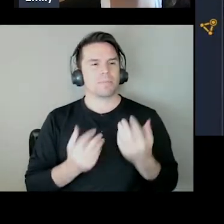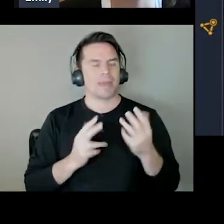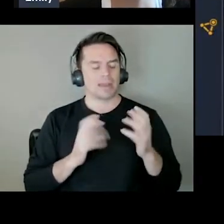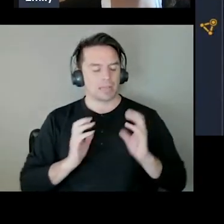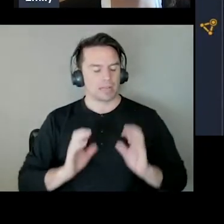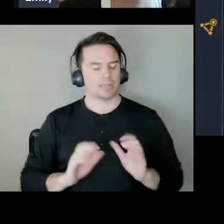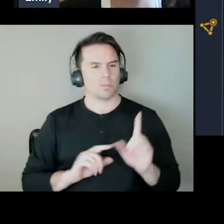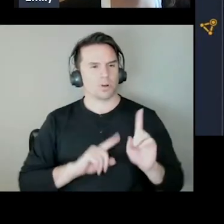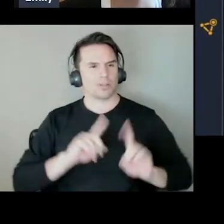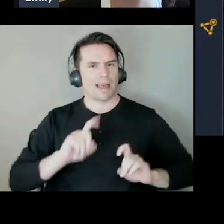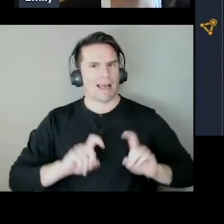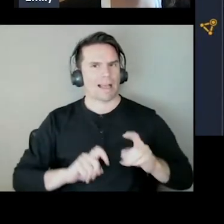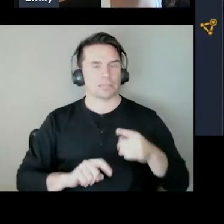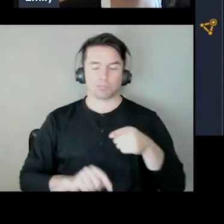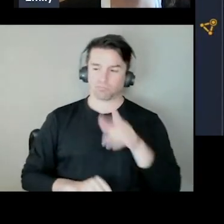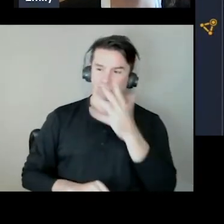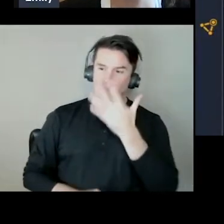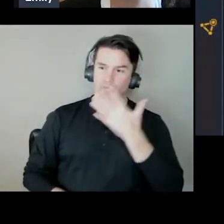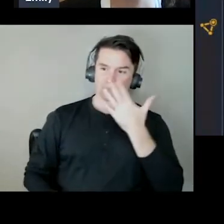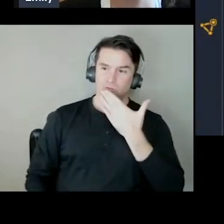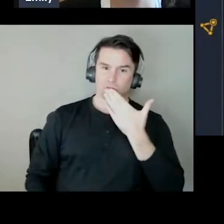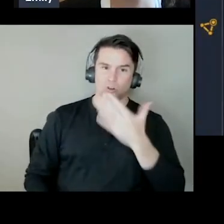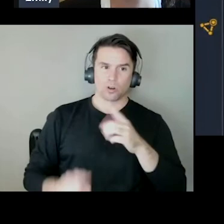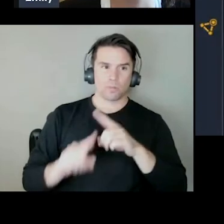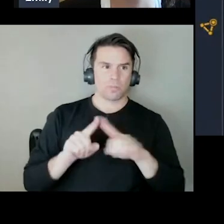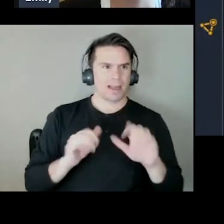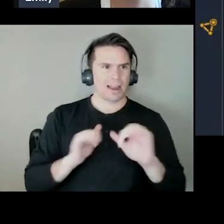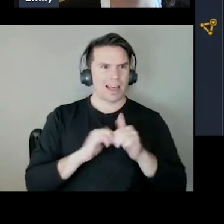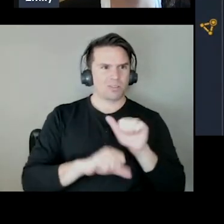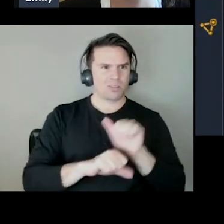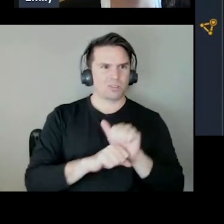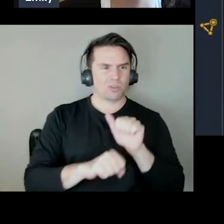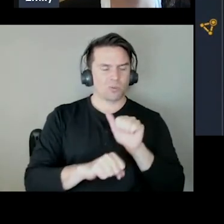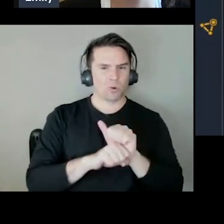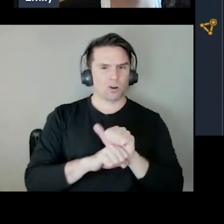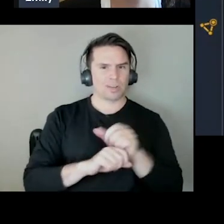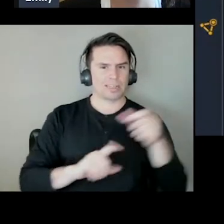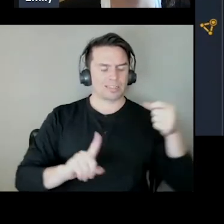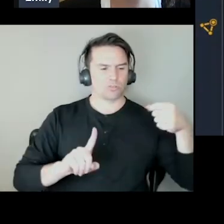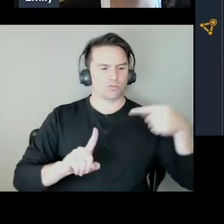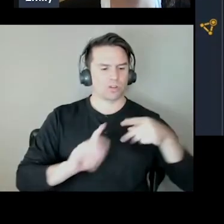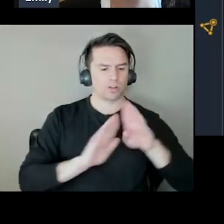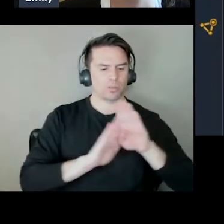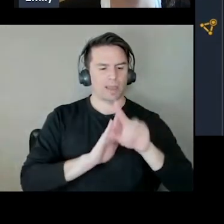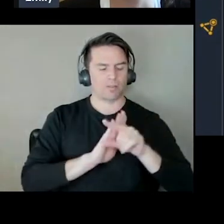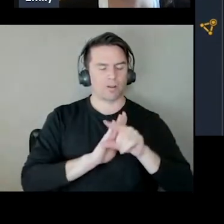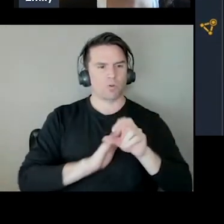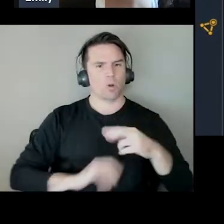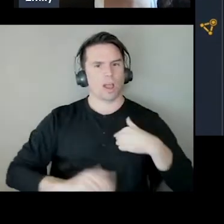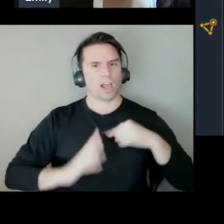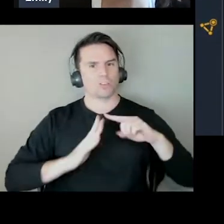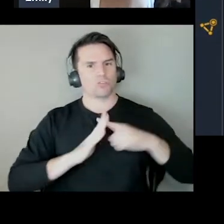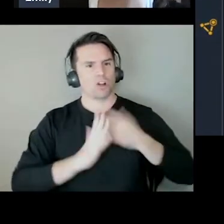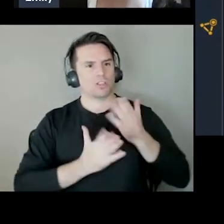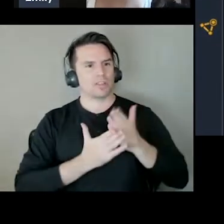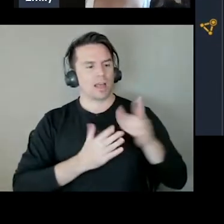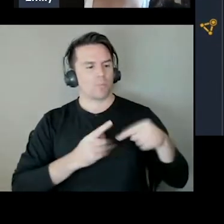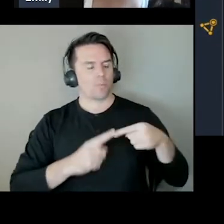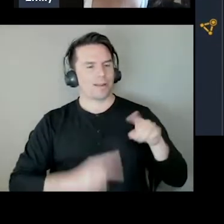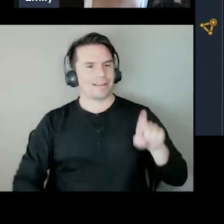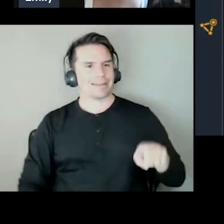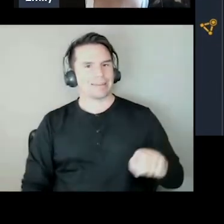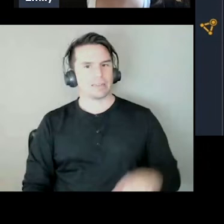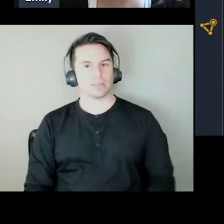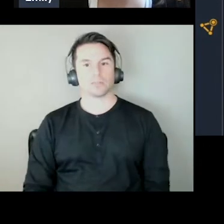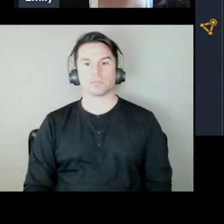Will the pricing continue to trigger in the background, or I can kind of stop and start whenever I need. Yeah, so you